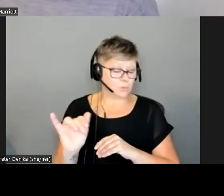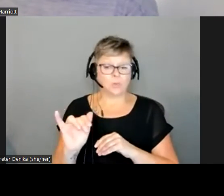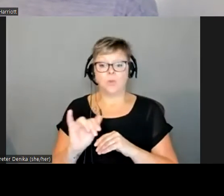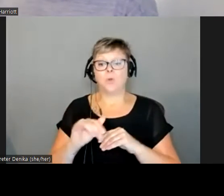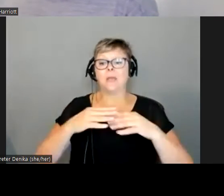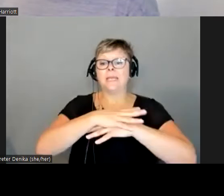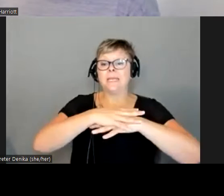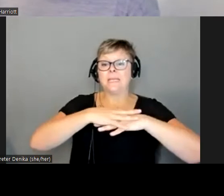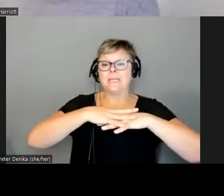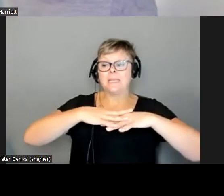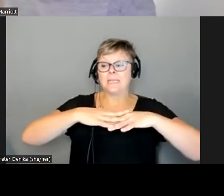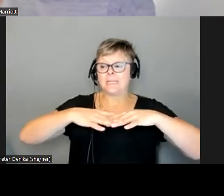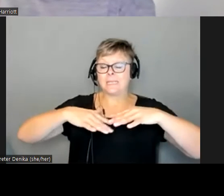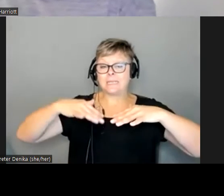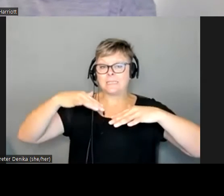Indigenous